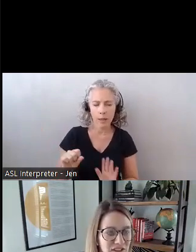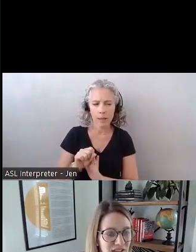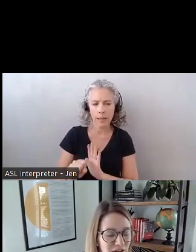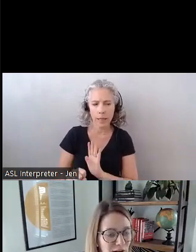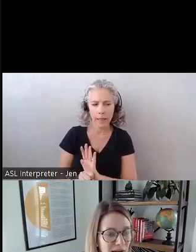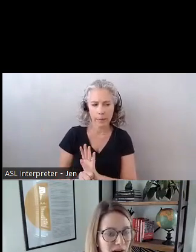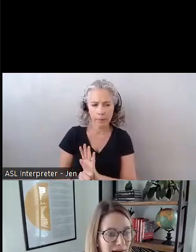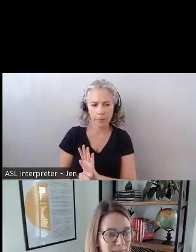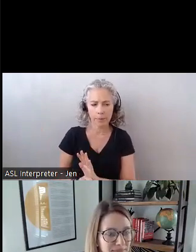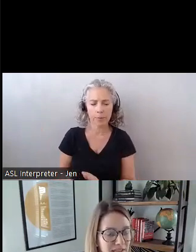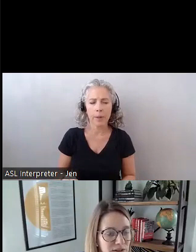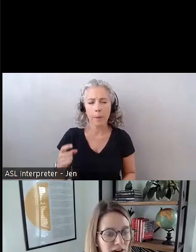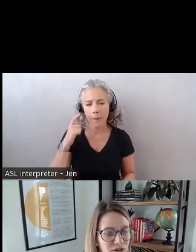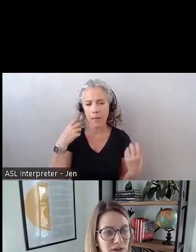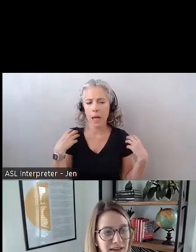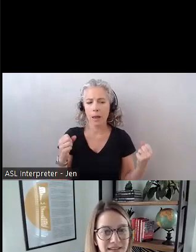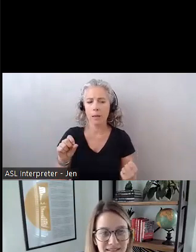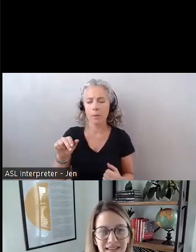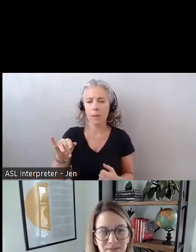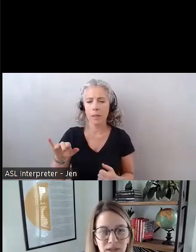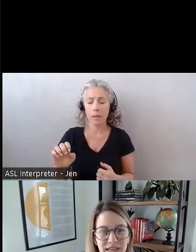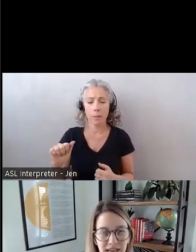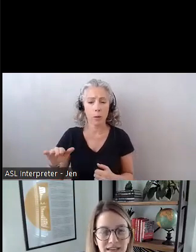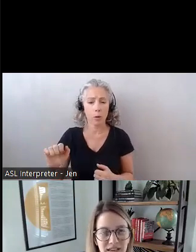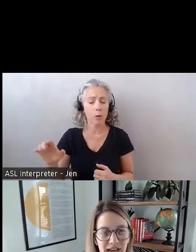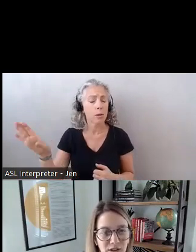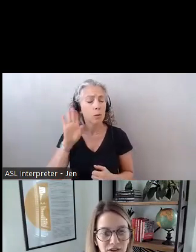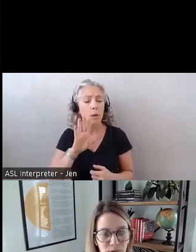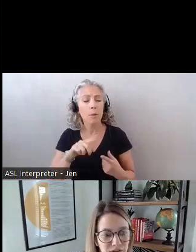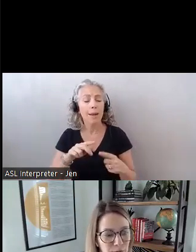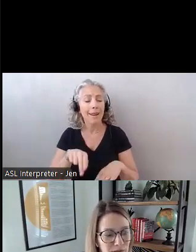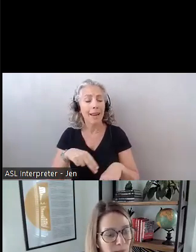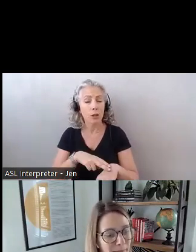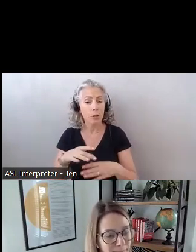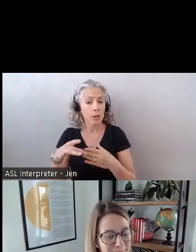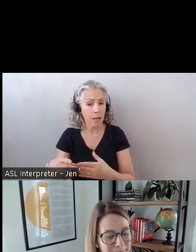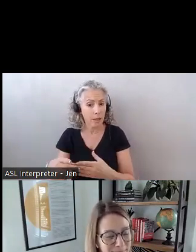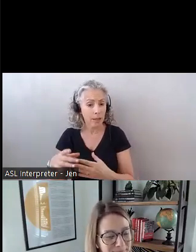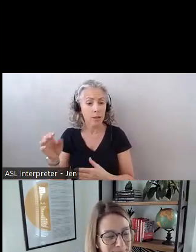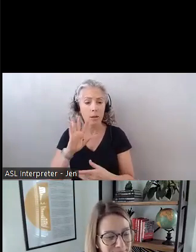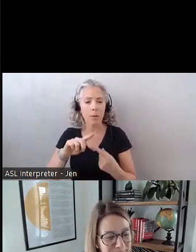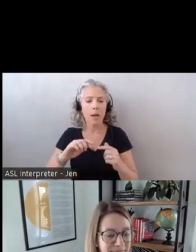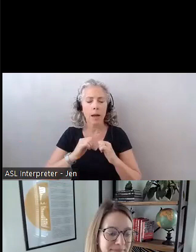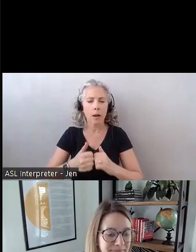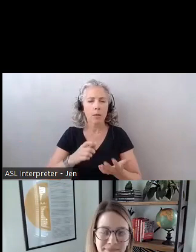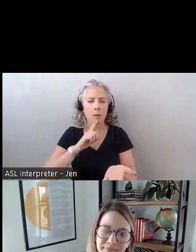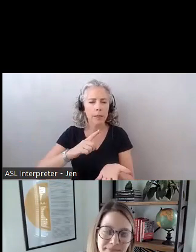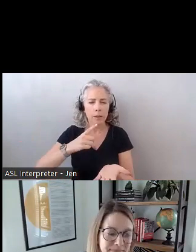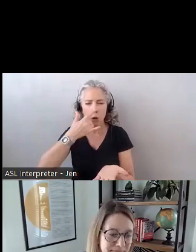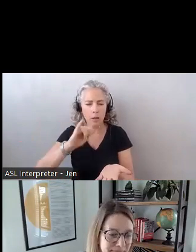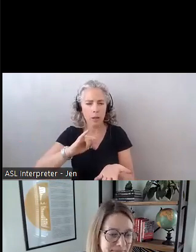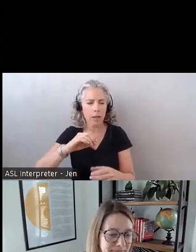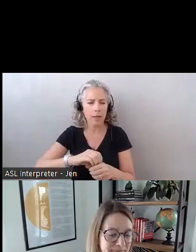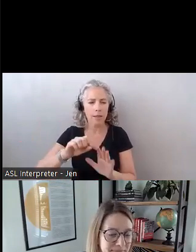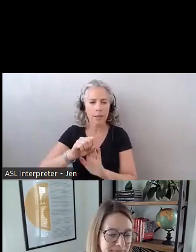Services. She's going to talk about, national guidance and then really get into how this works in Oklahoma. Thank